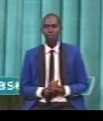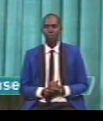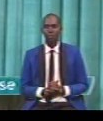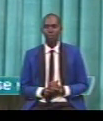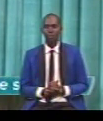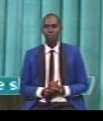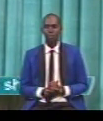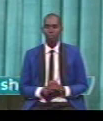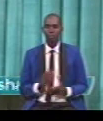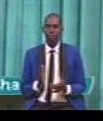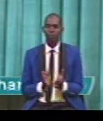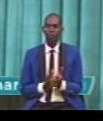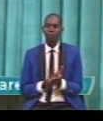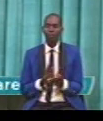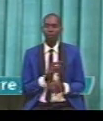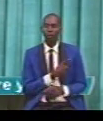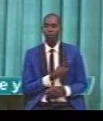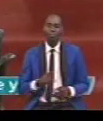Praise the Lord.